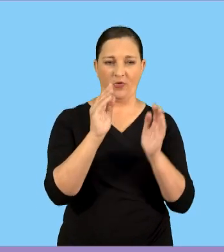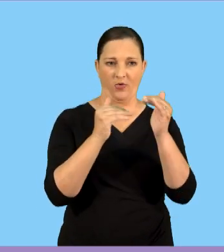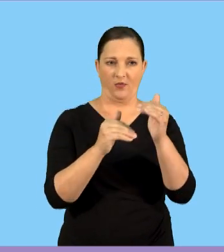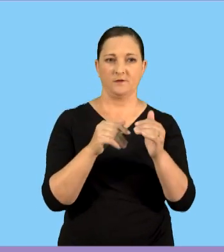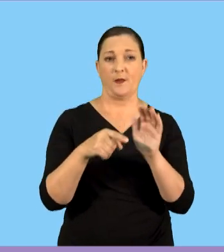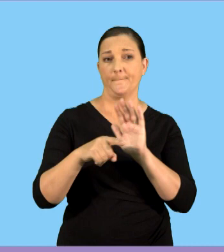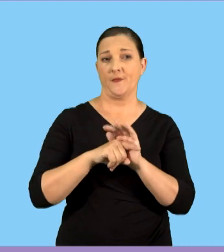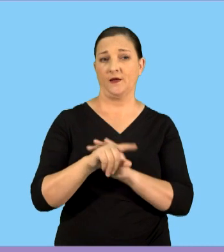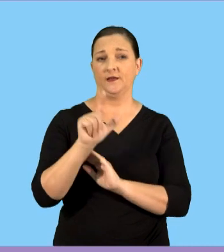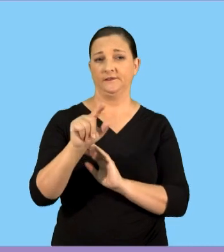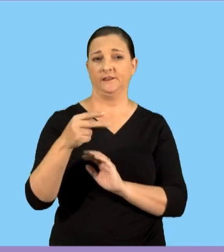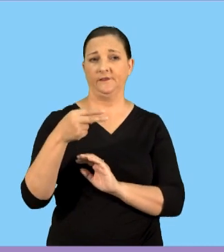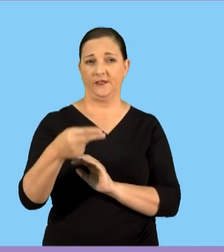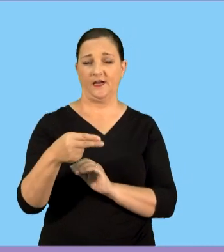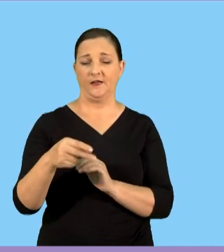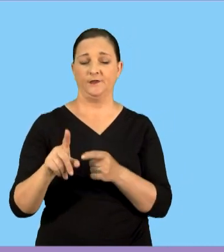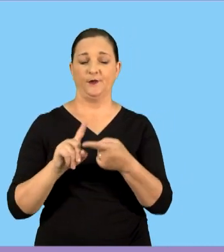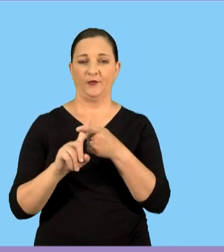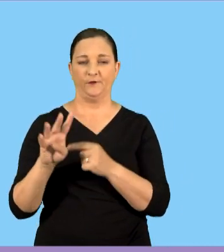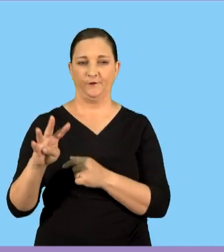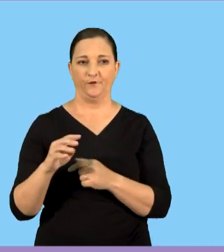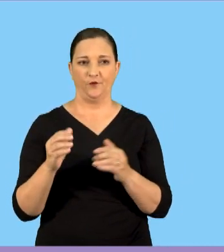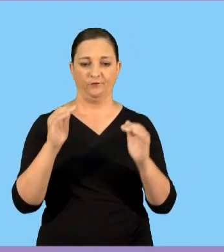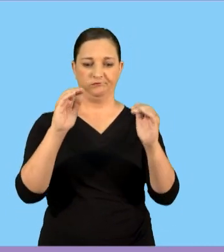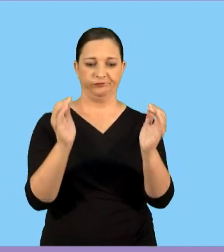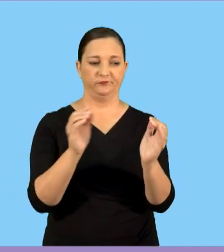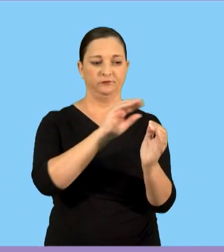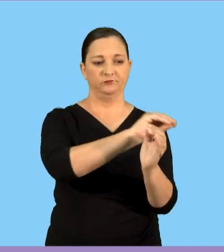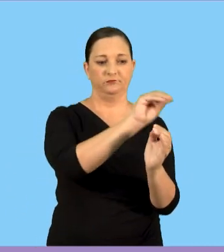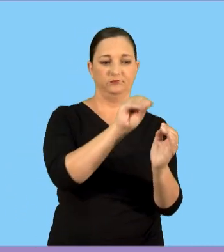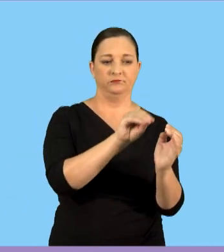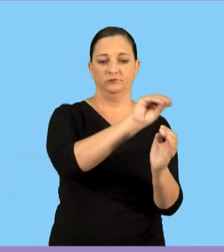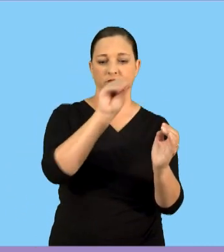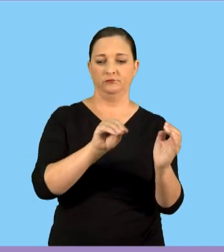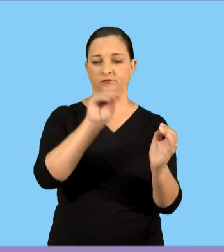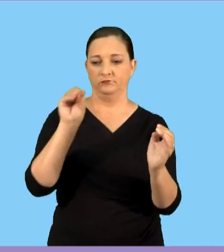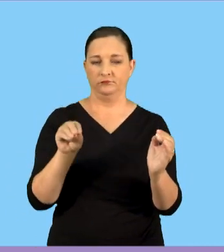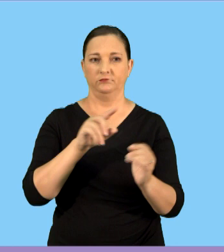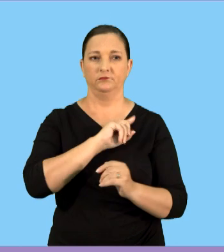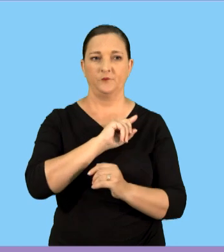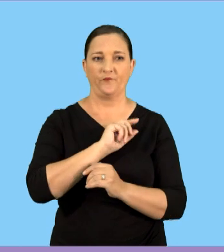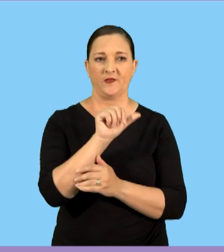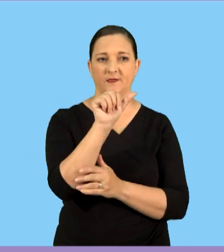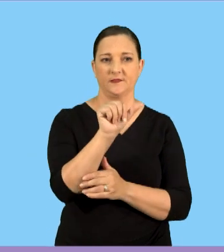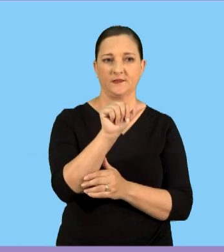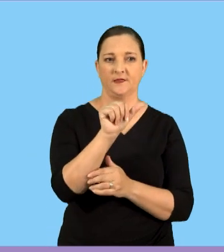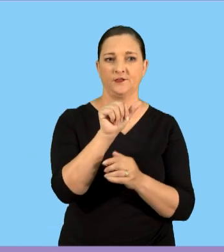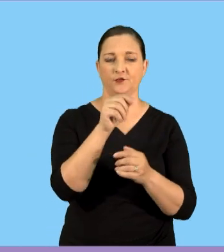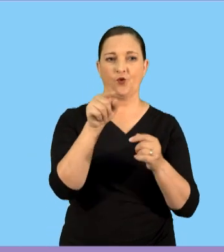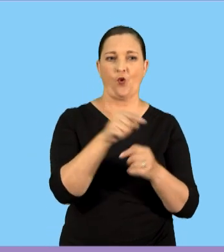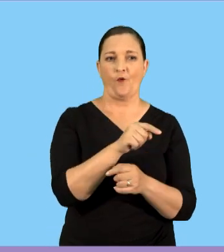7h plus 4. So 1/12 multiplied by 6, that is going to be